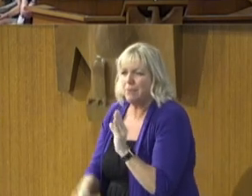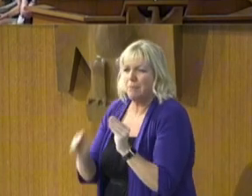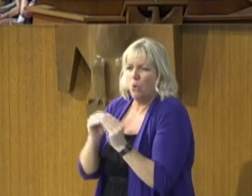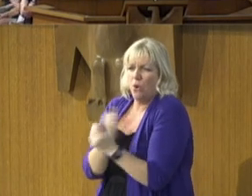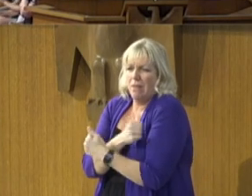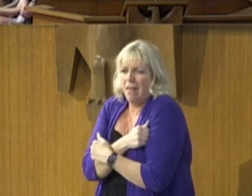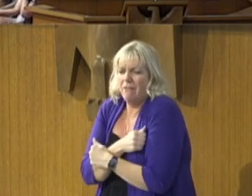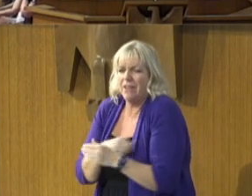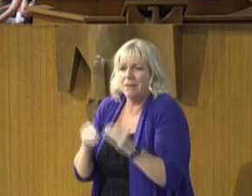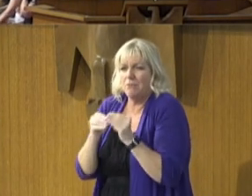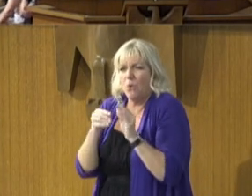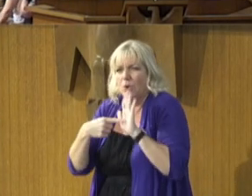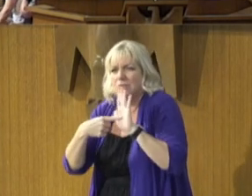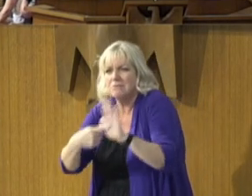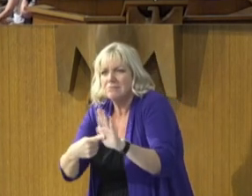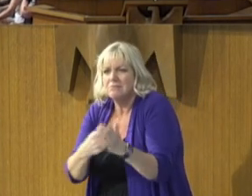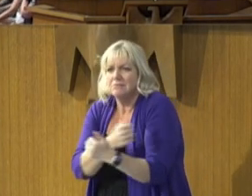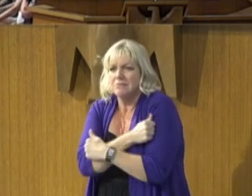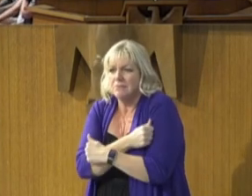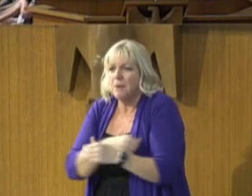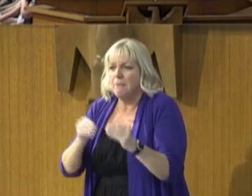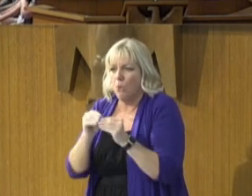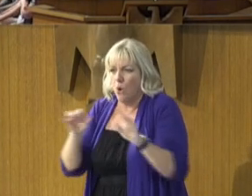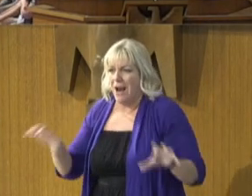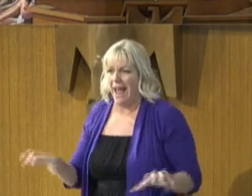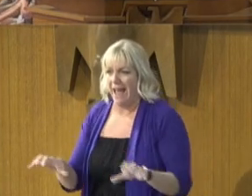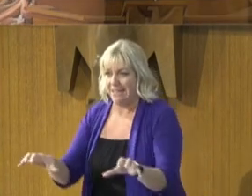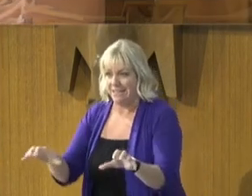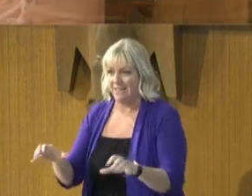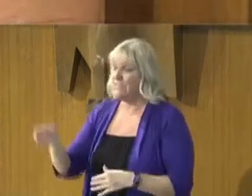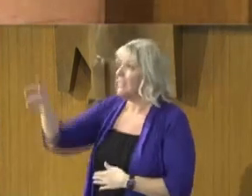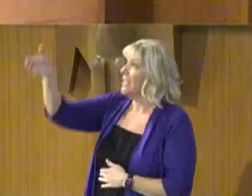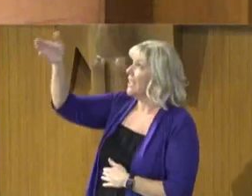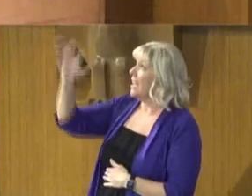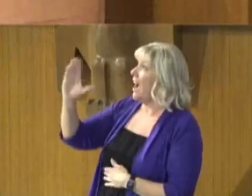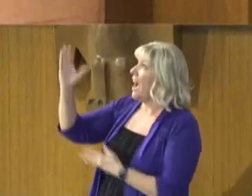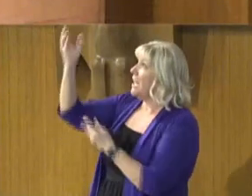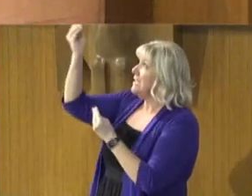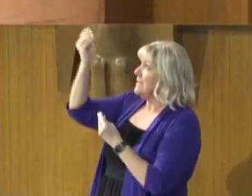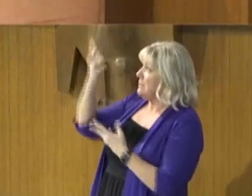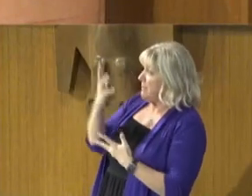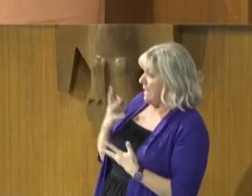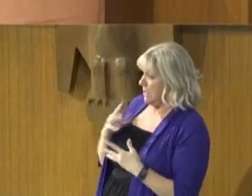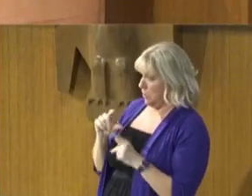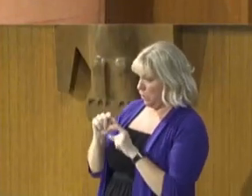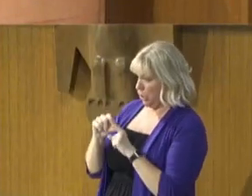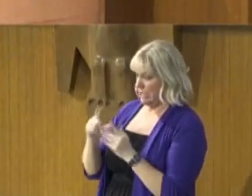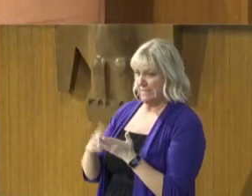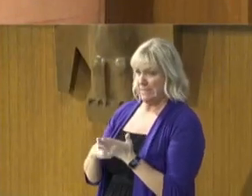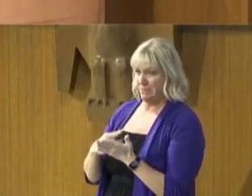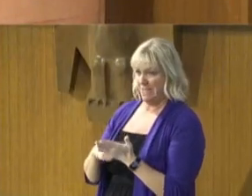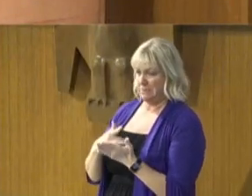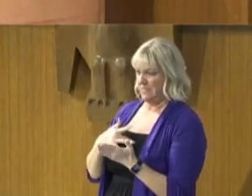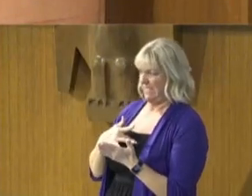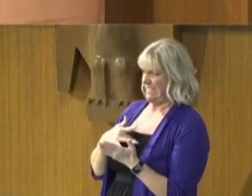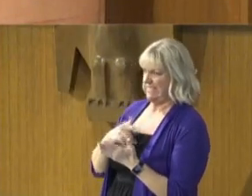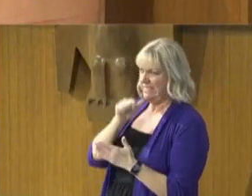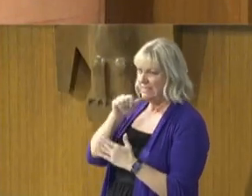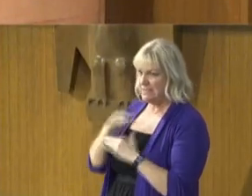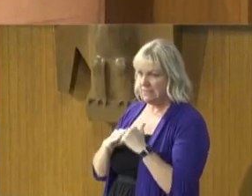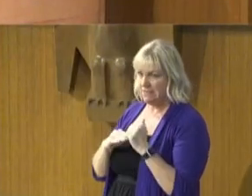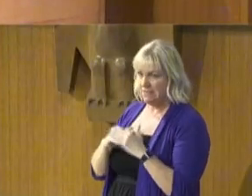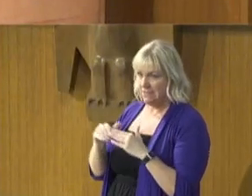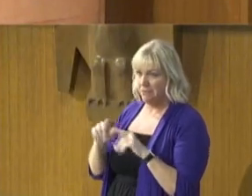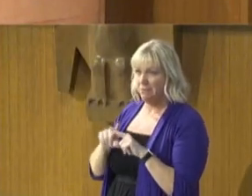faith, a more active faith. And the words God speaks may not always be what we want to hear, but may we